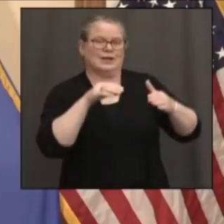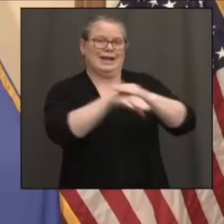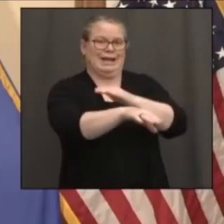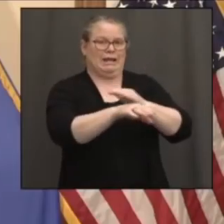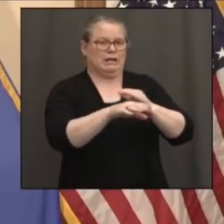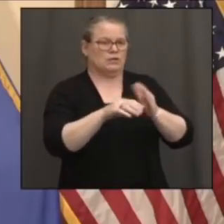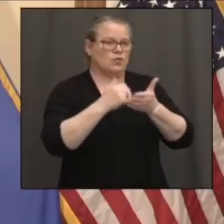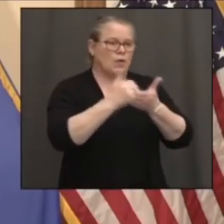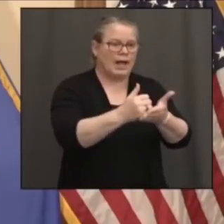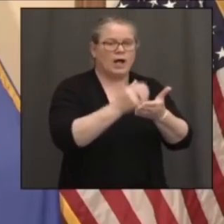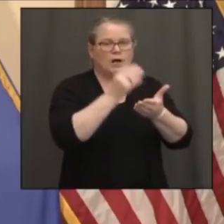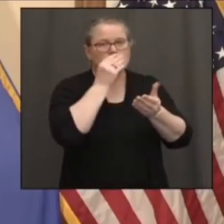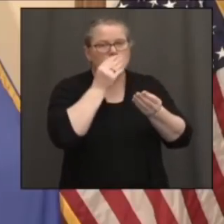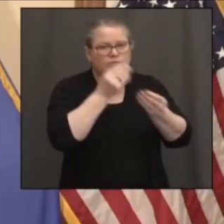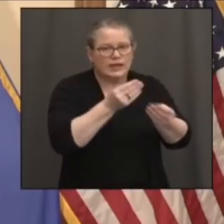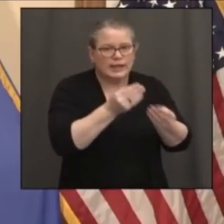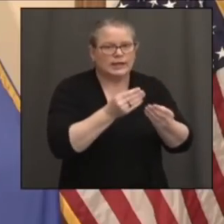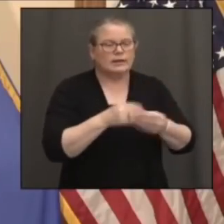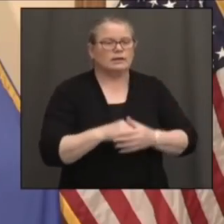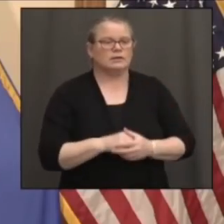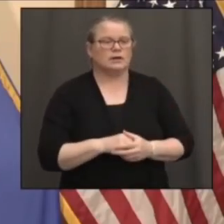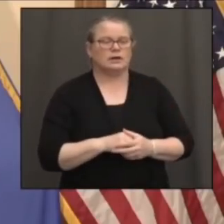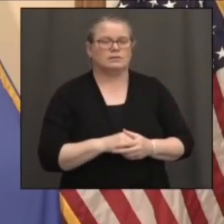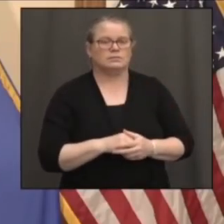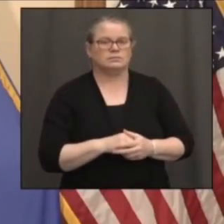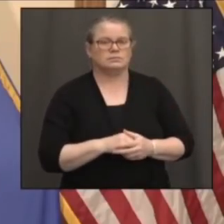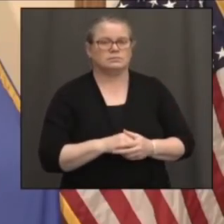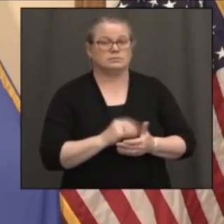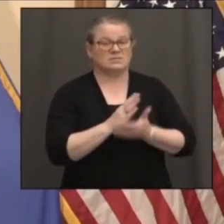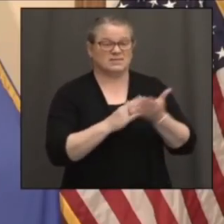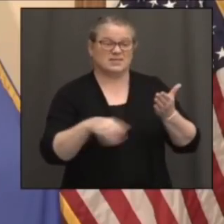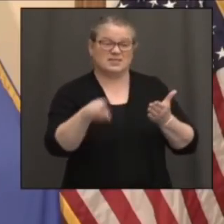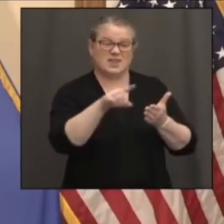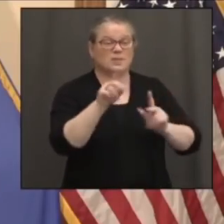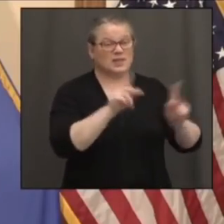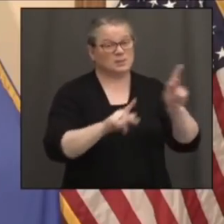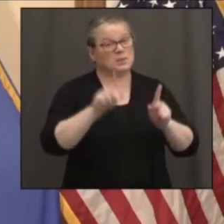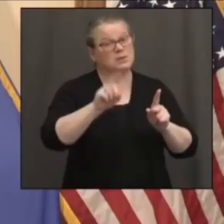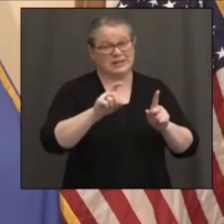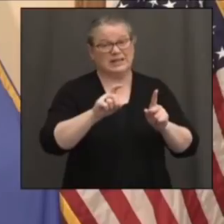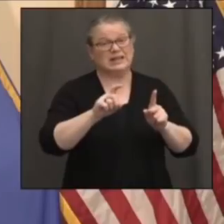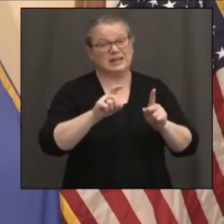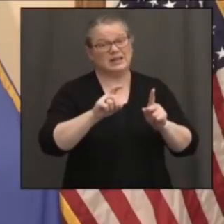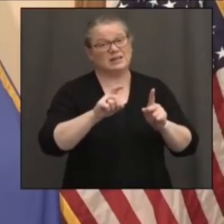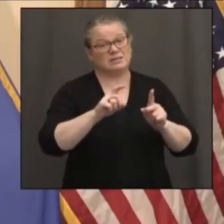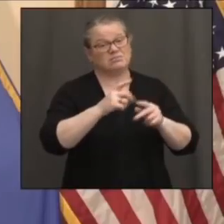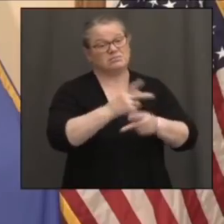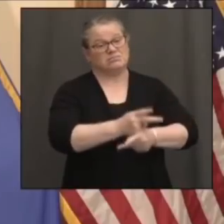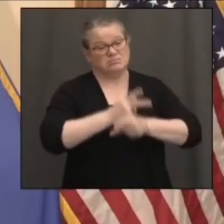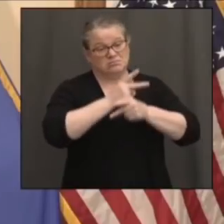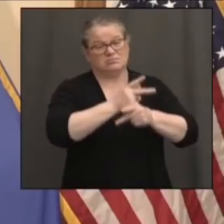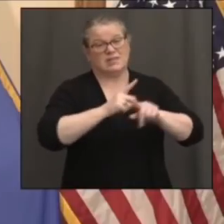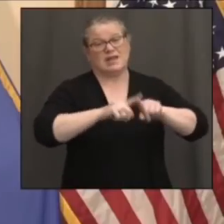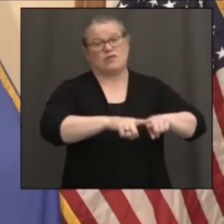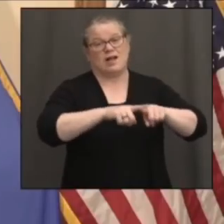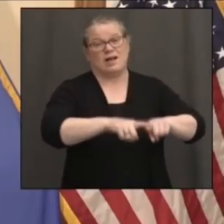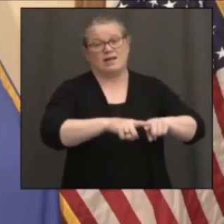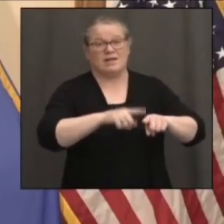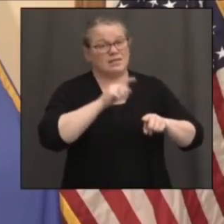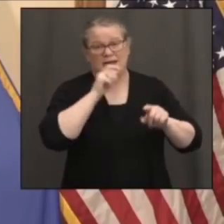feeding? Some of these folks really have needed these people that they rely on, and they haven't been able to be